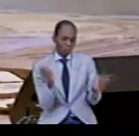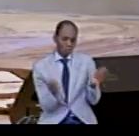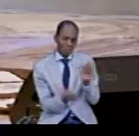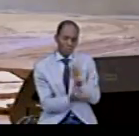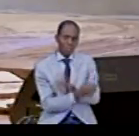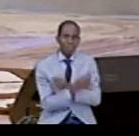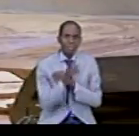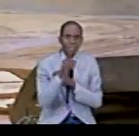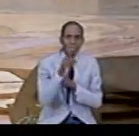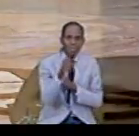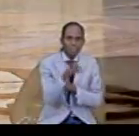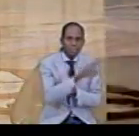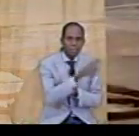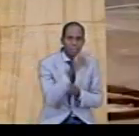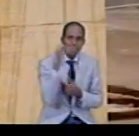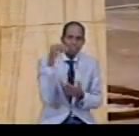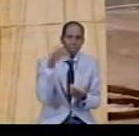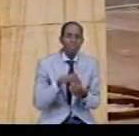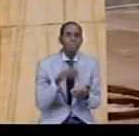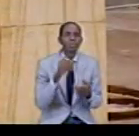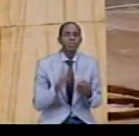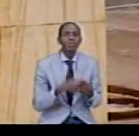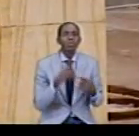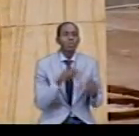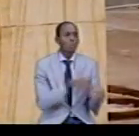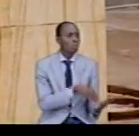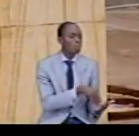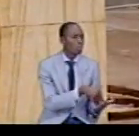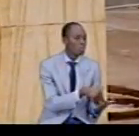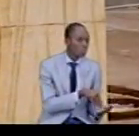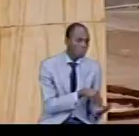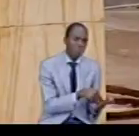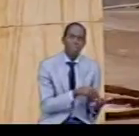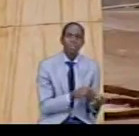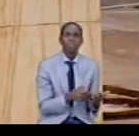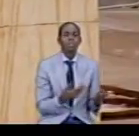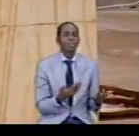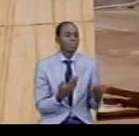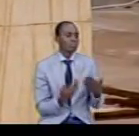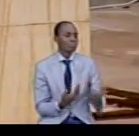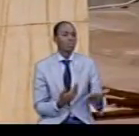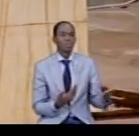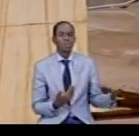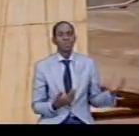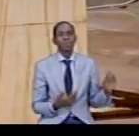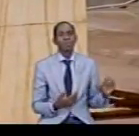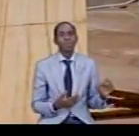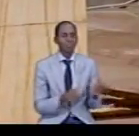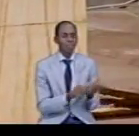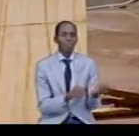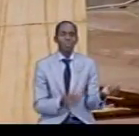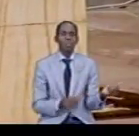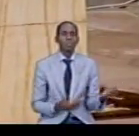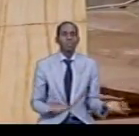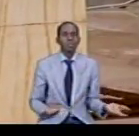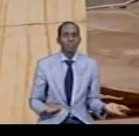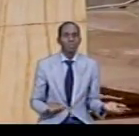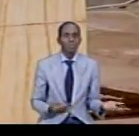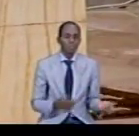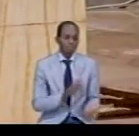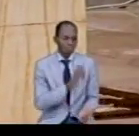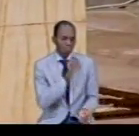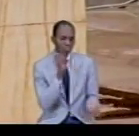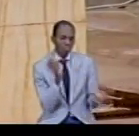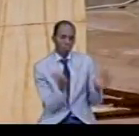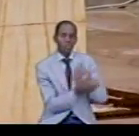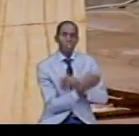again to the weak and Begley early names the backslide they turned